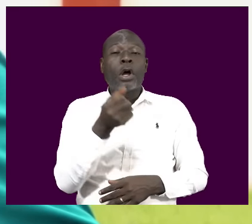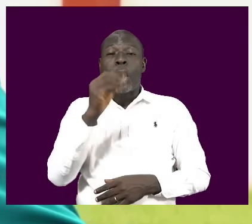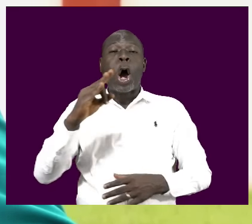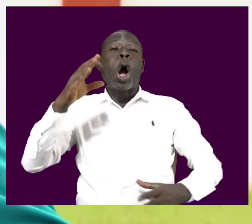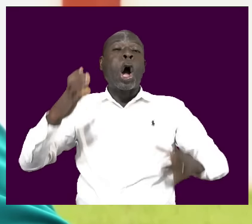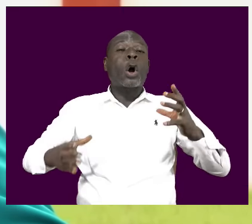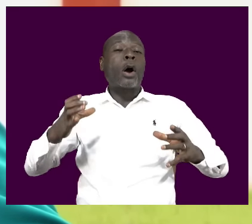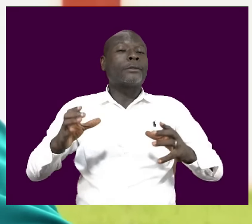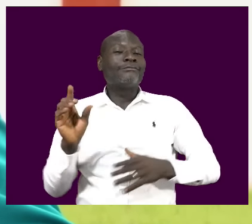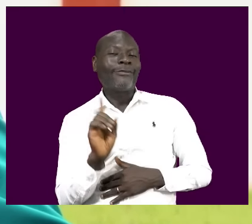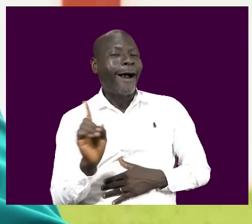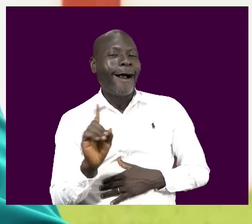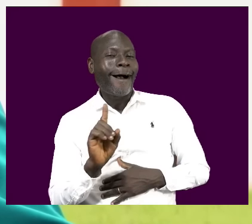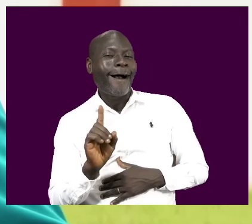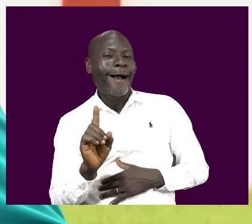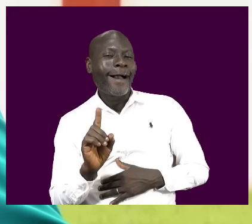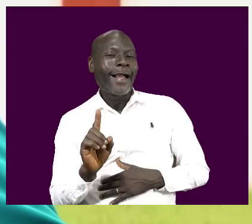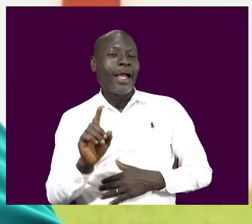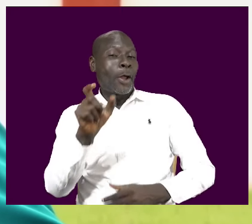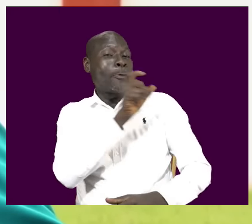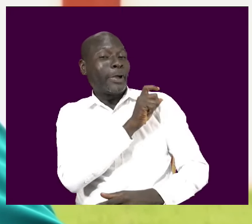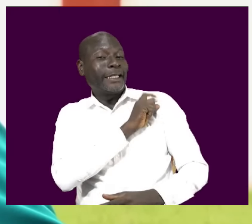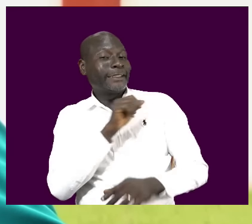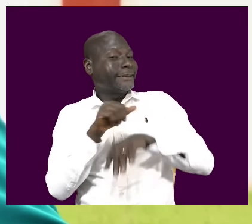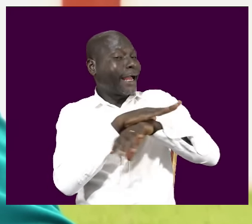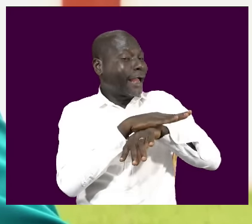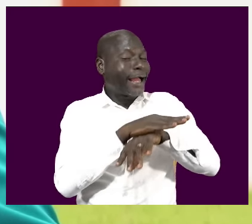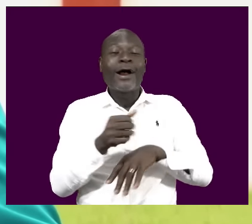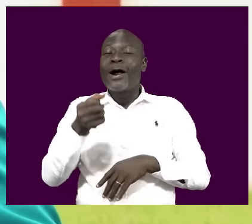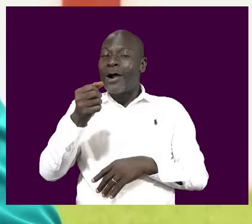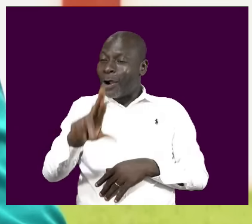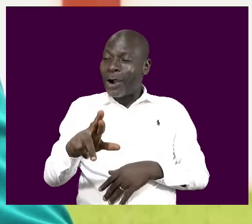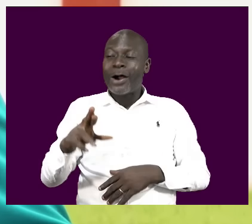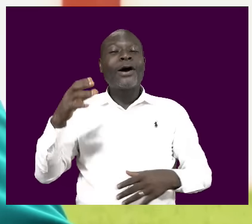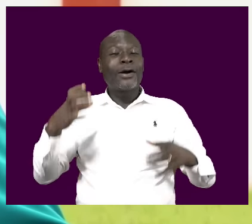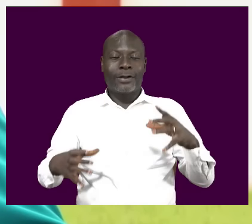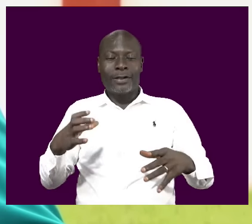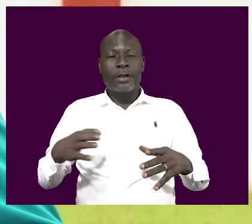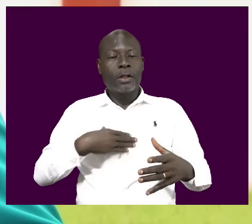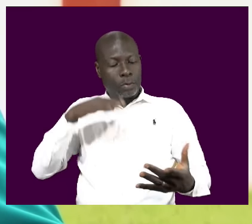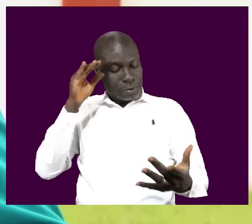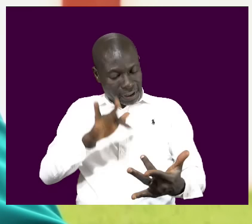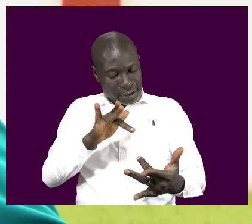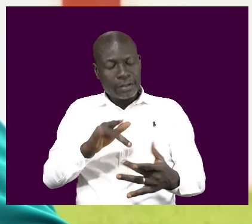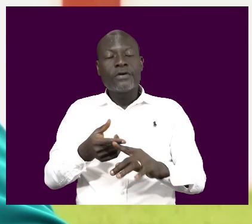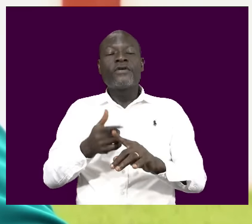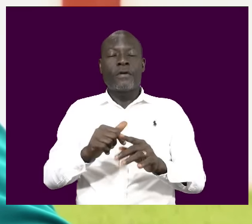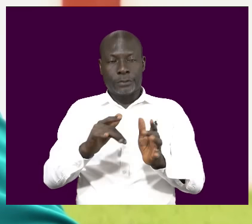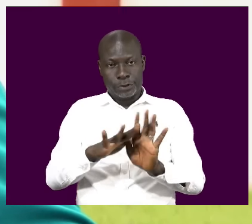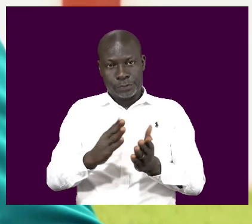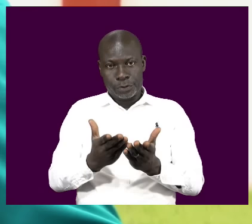court adisua me ne usua no na me ne usua fritro ni mo last week